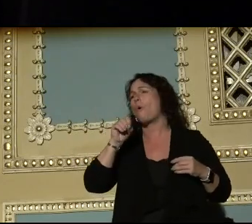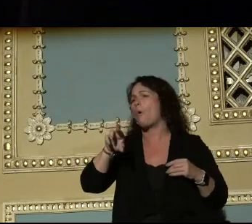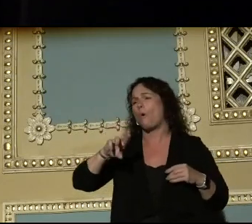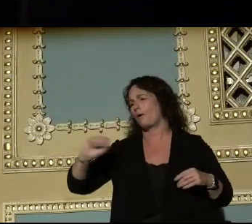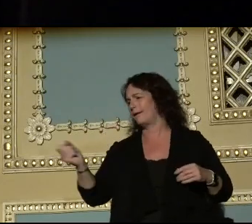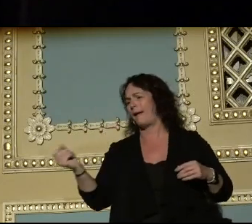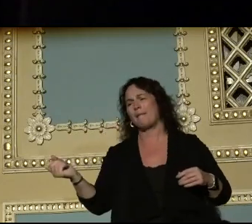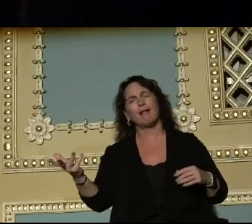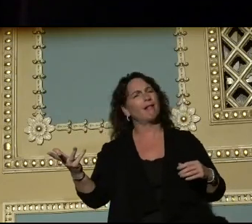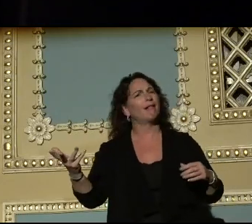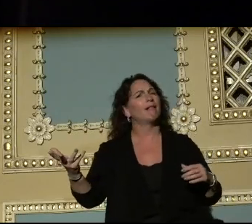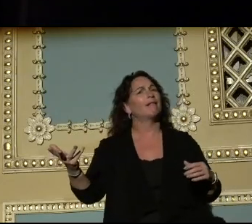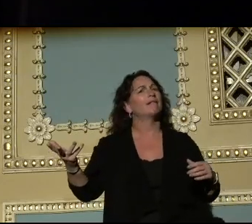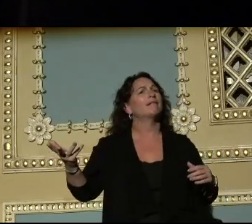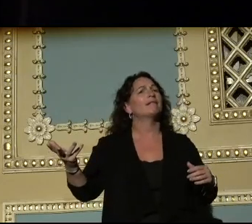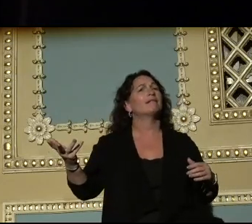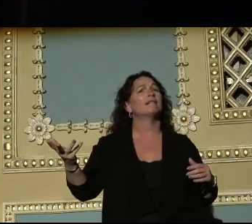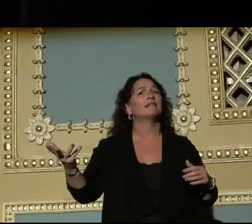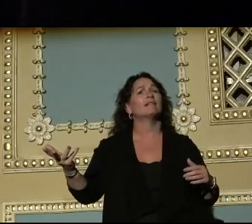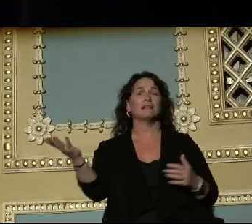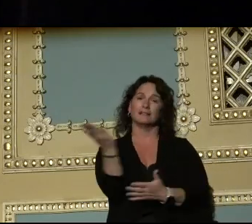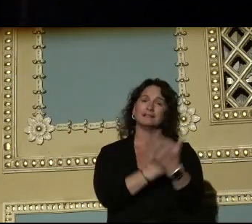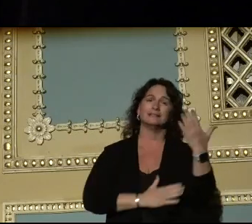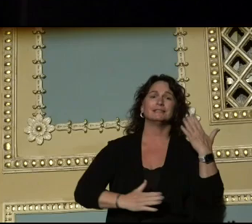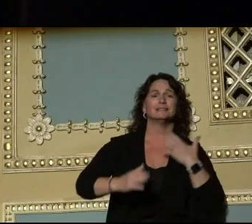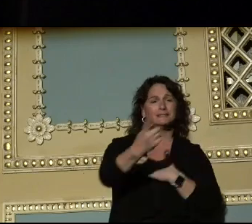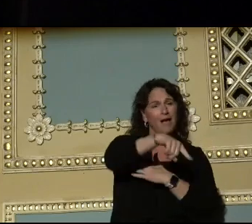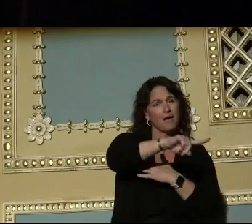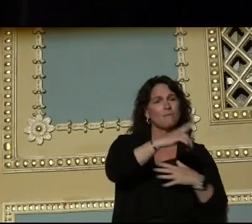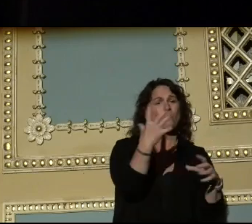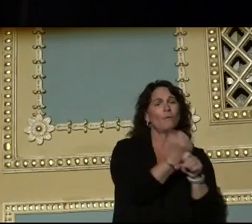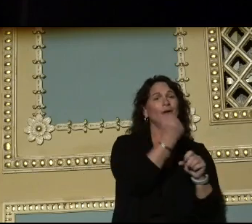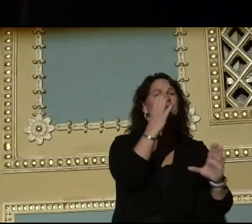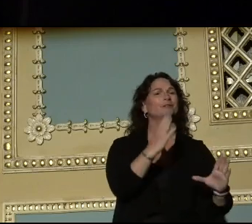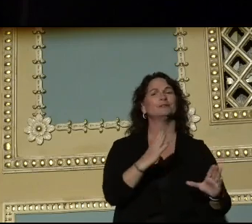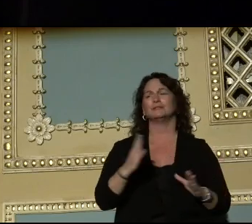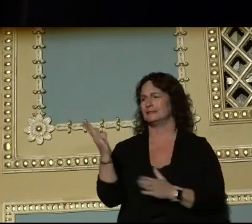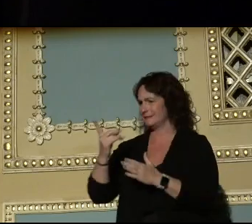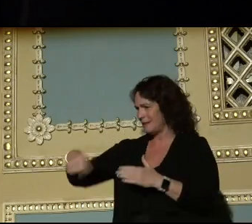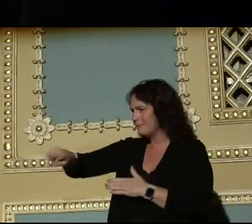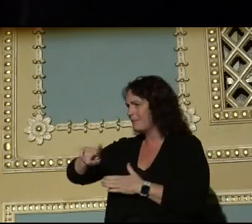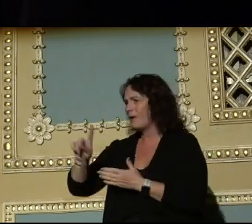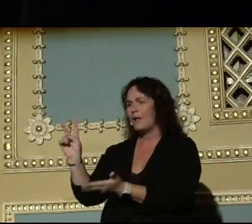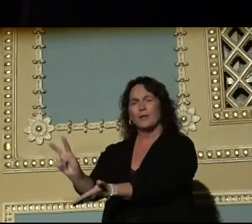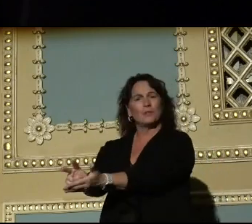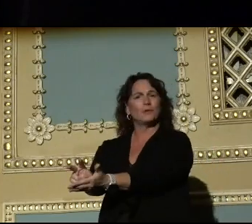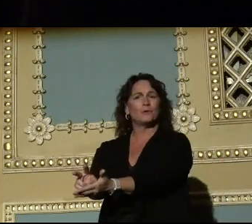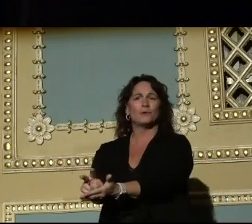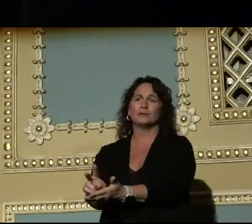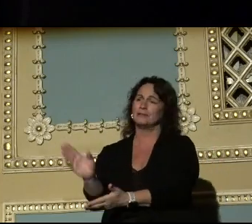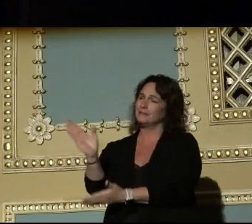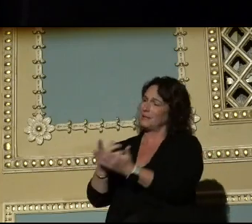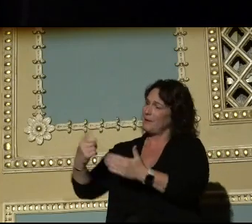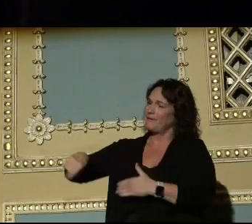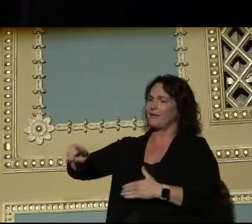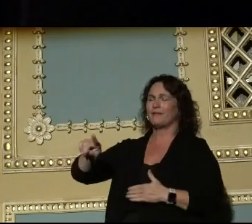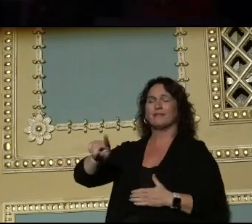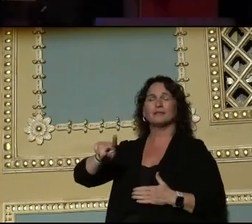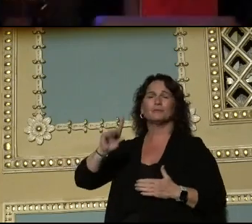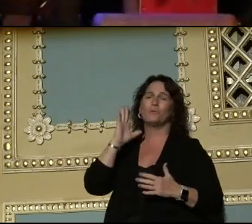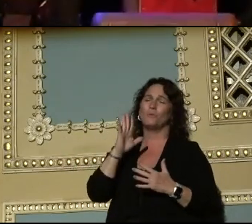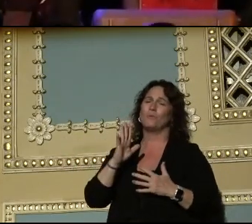time. Some will win, some will lose. Some are born to sing the